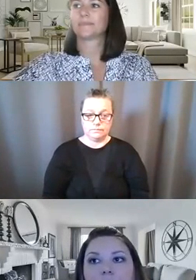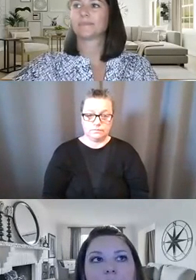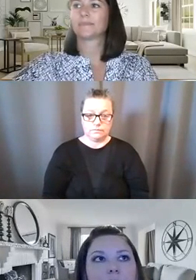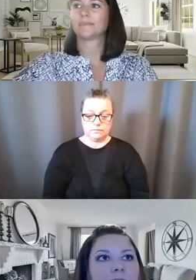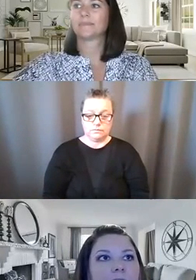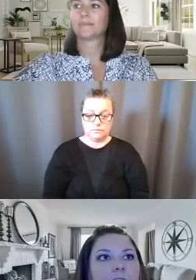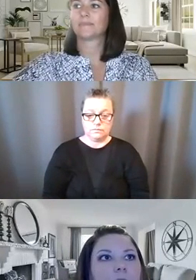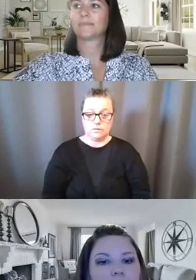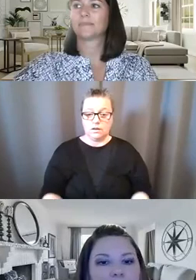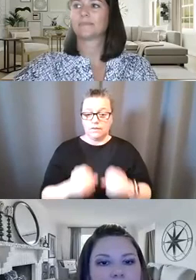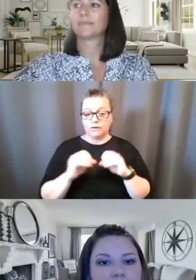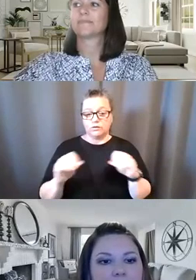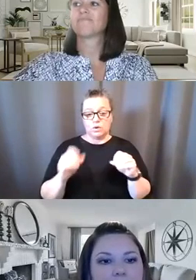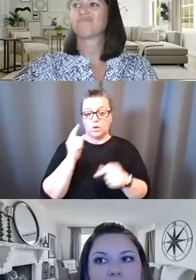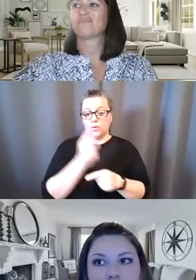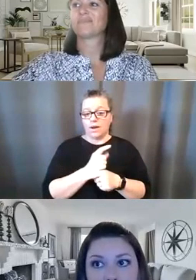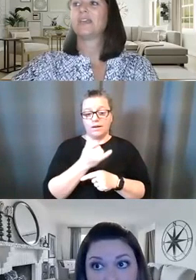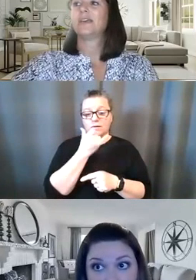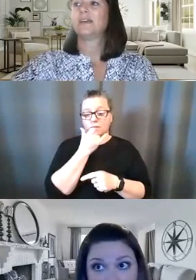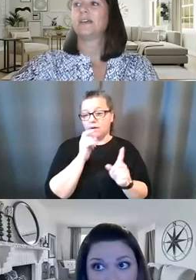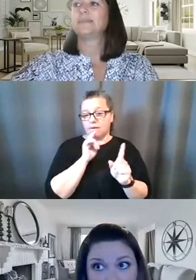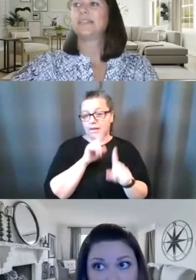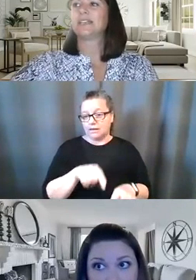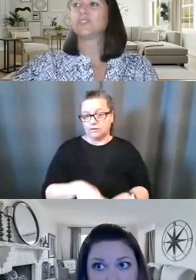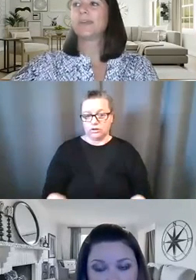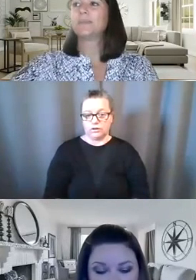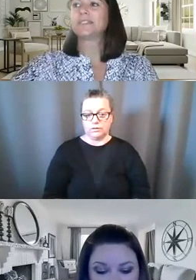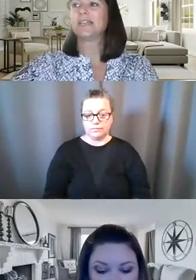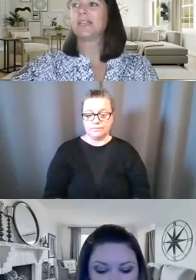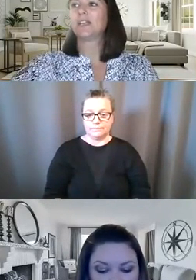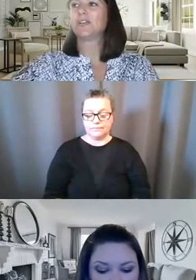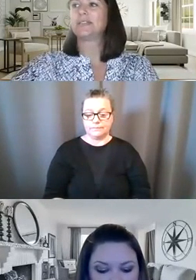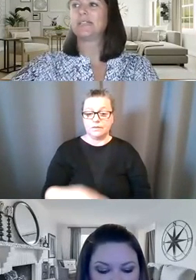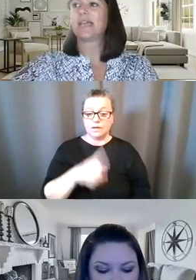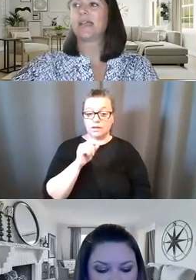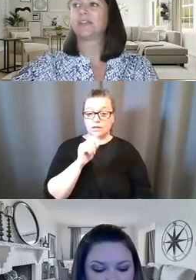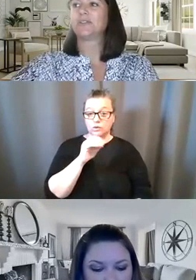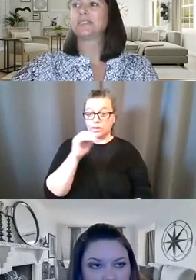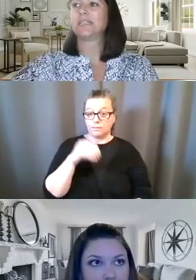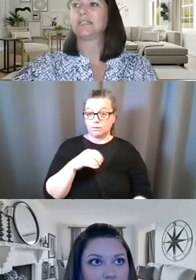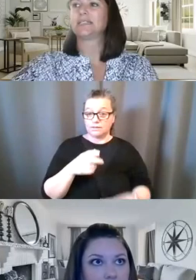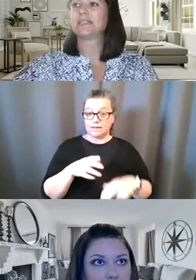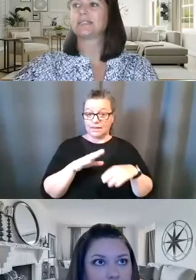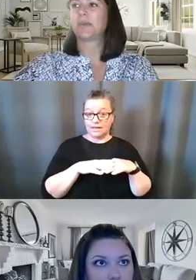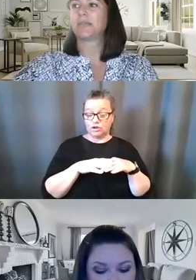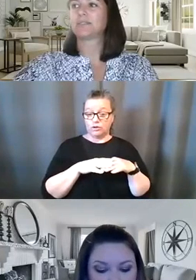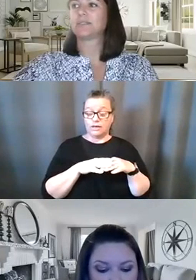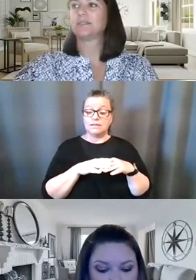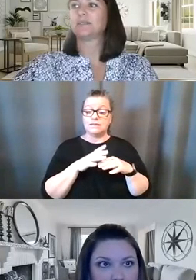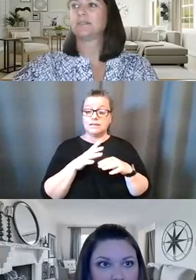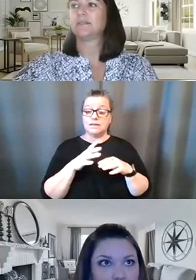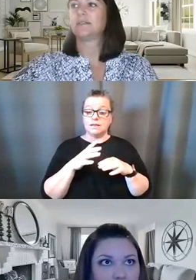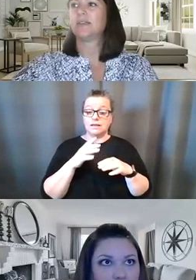There's no right or wrong answer here. I'm seeing a 20% increase in accuracy in 6